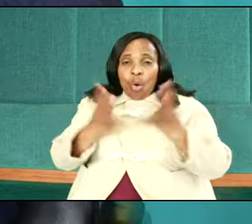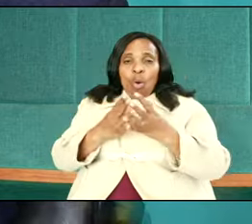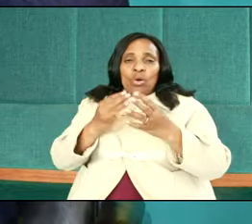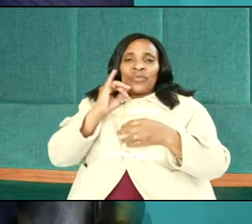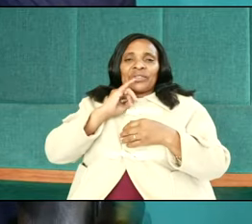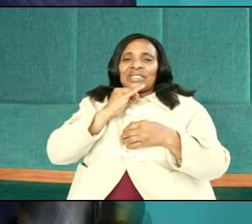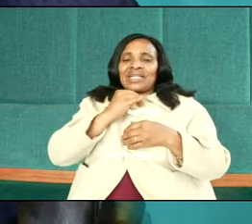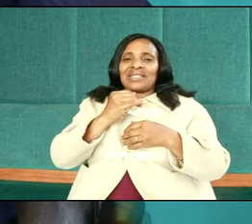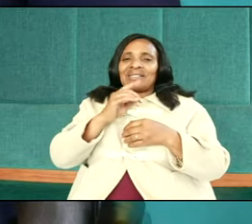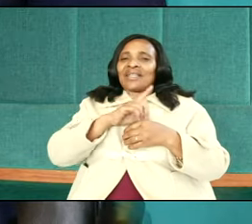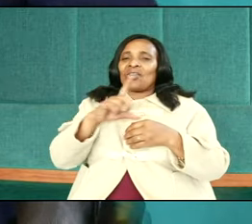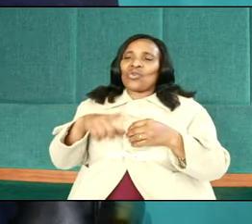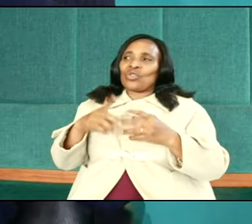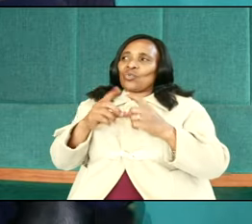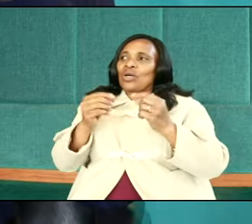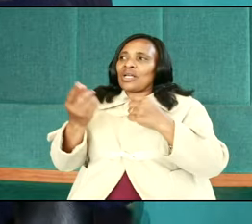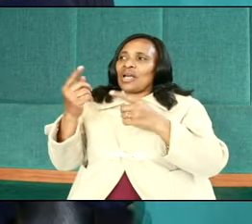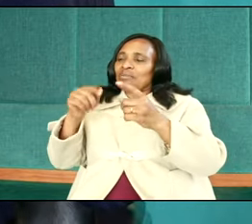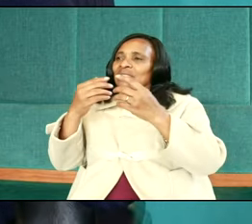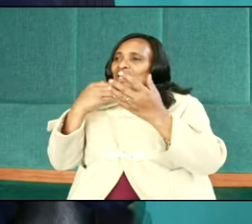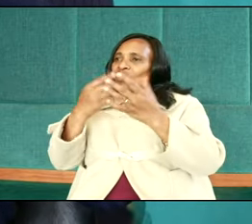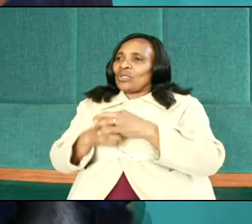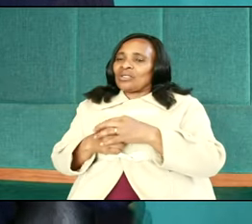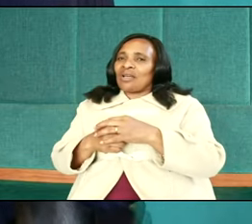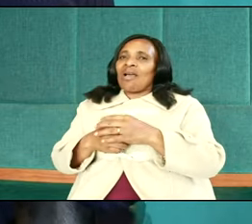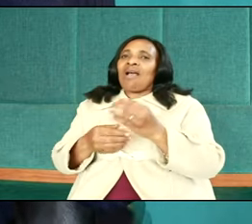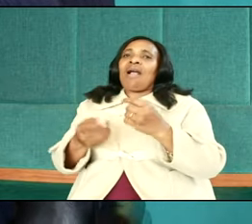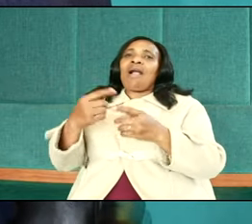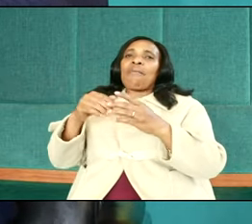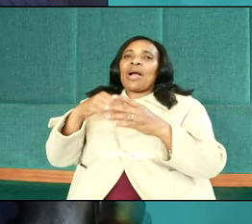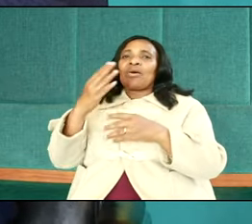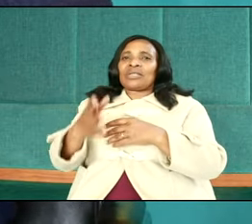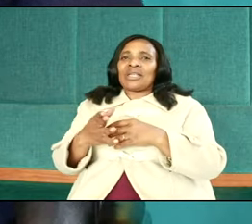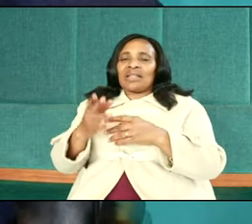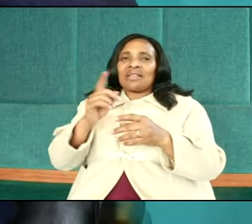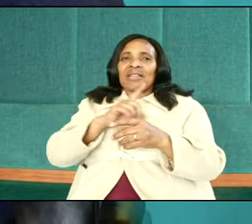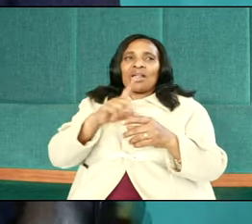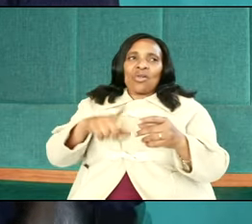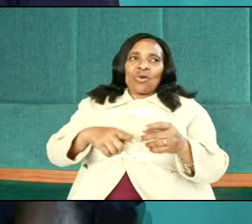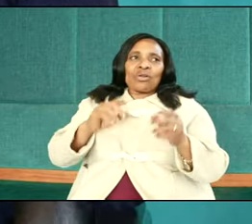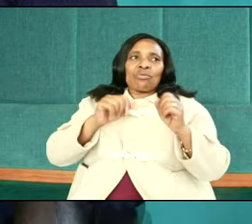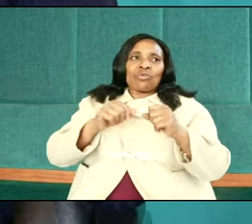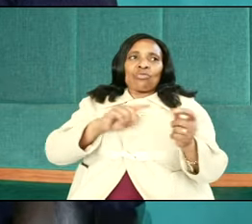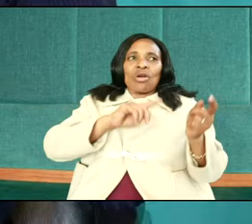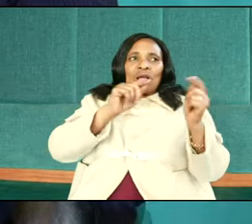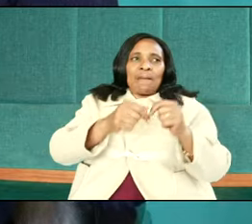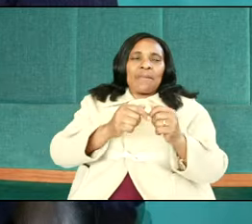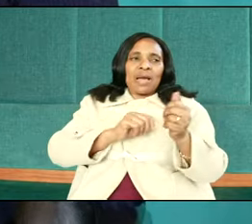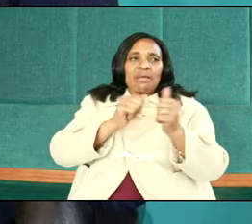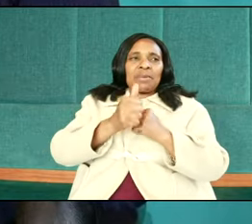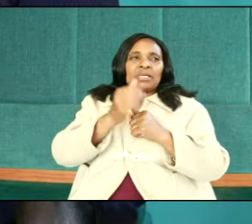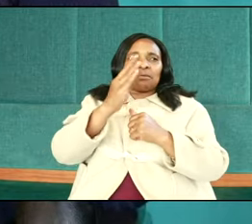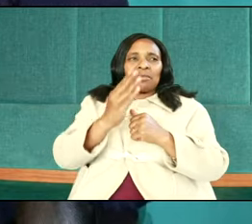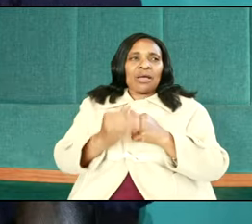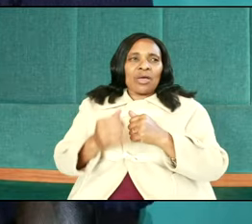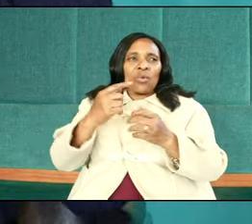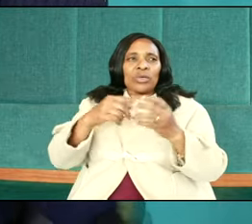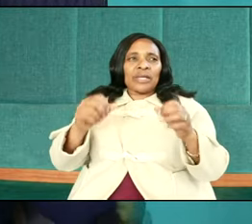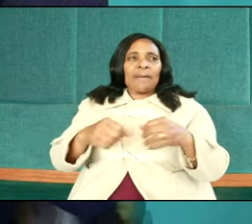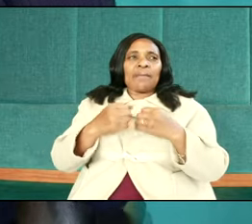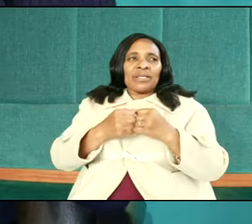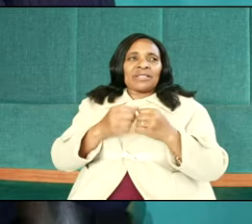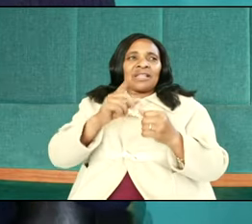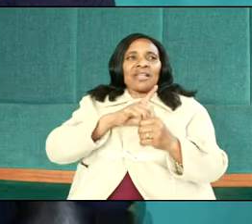the Lord comes and says, come outside, the Lord shall come. The Lord shall pass by. And what happens is the